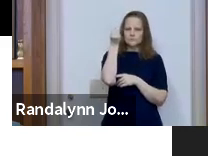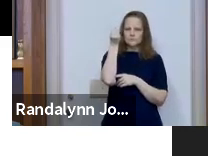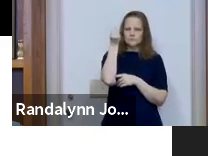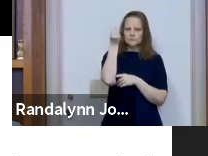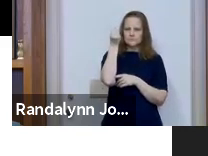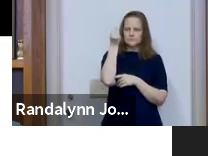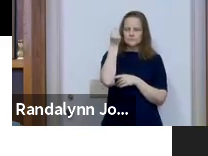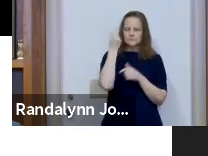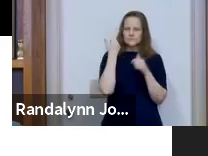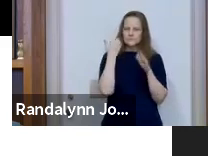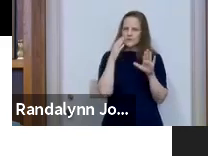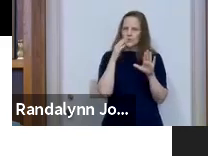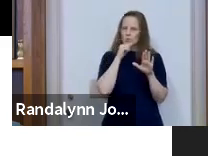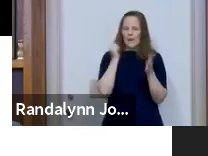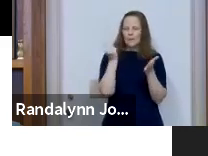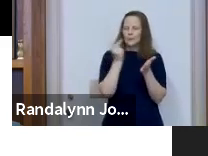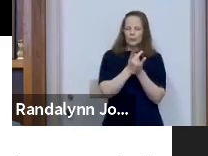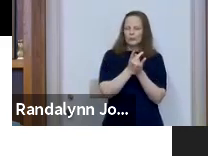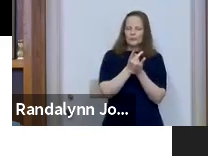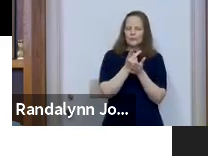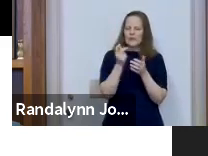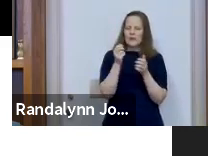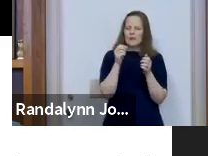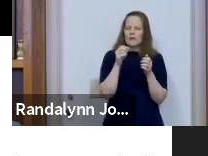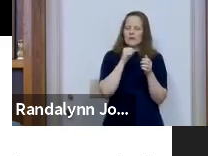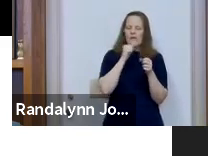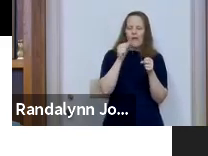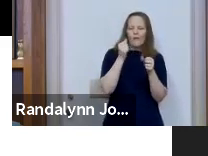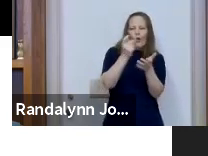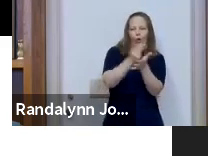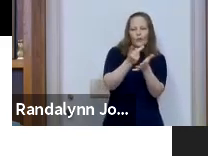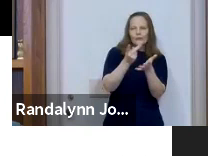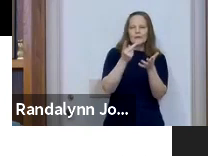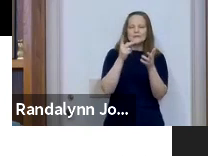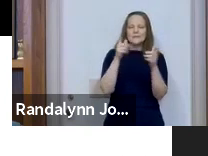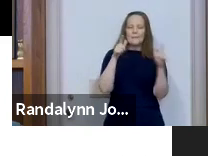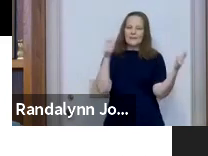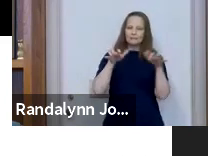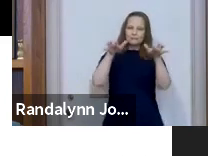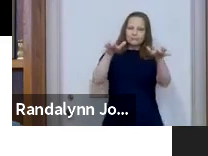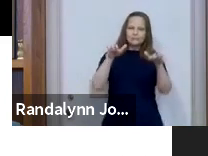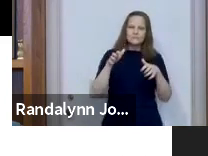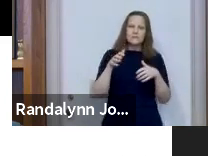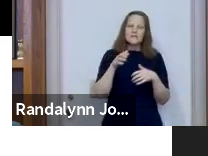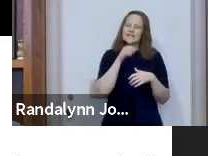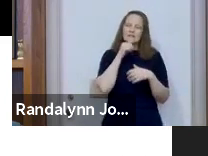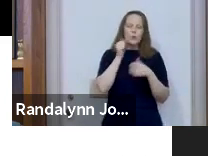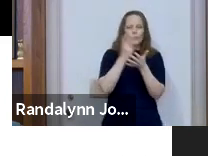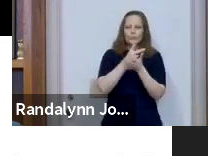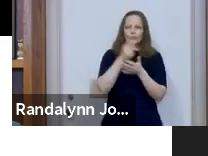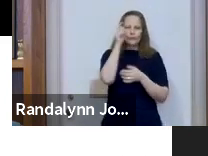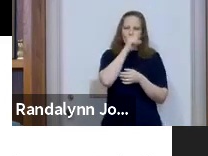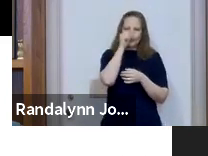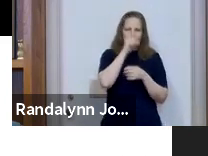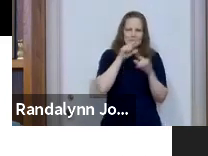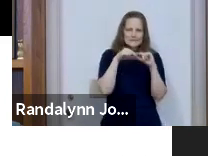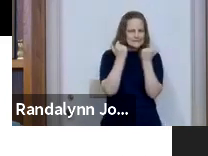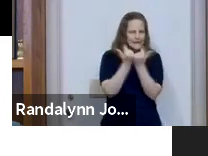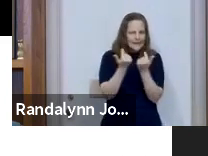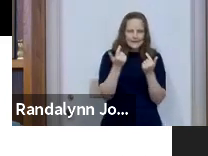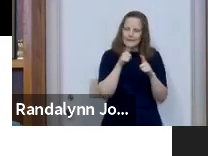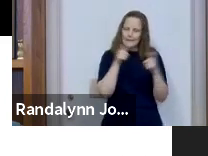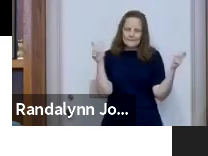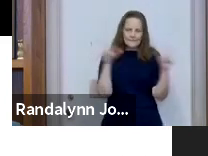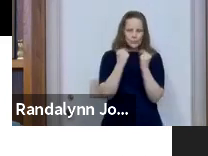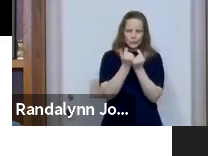We don't approve any unauthorized large scale events. We don't approve gathering of our Greek society in large scale.